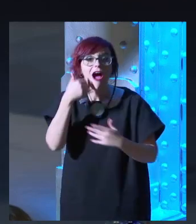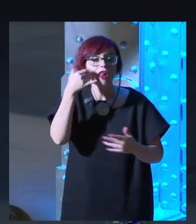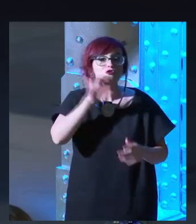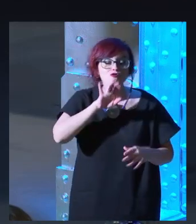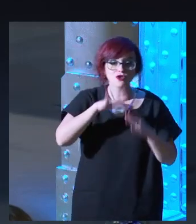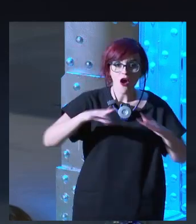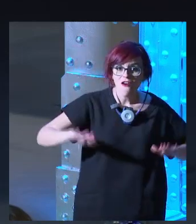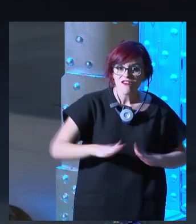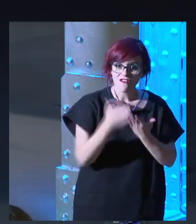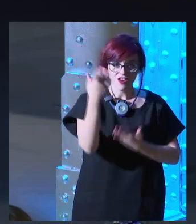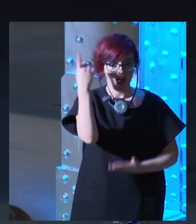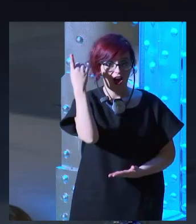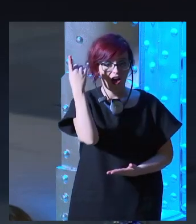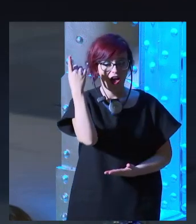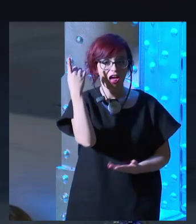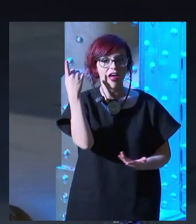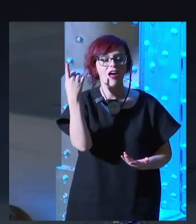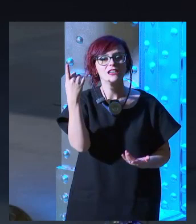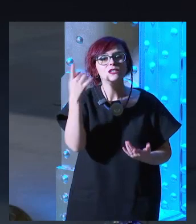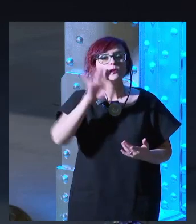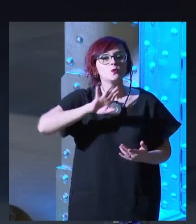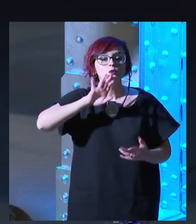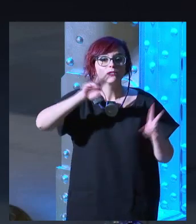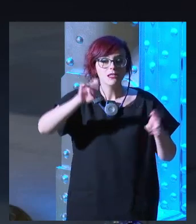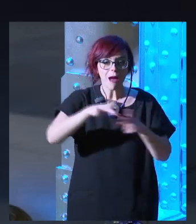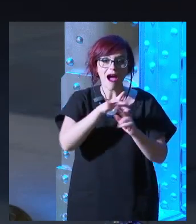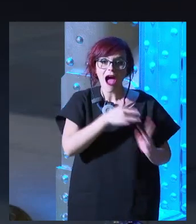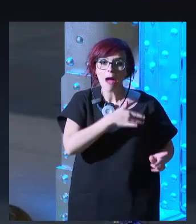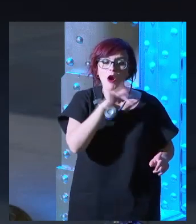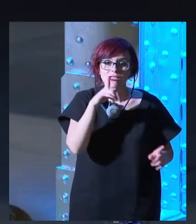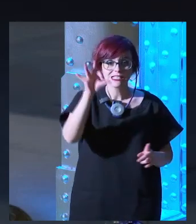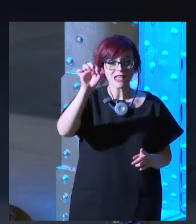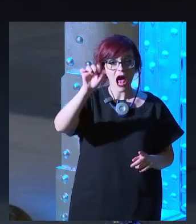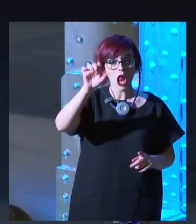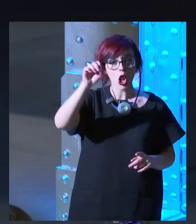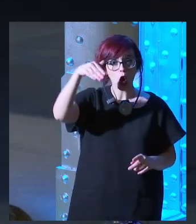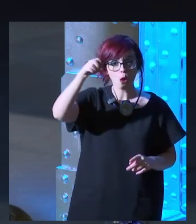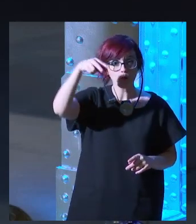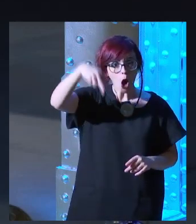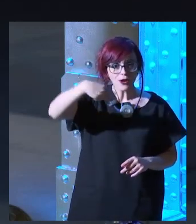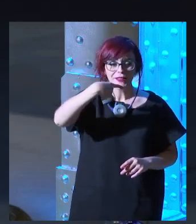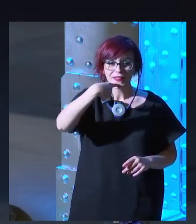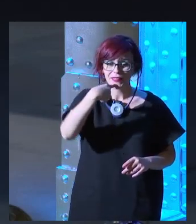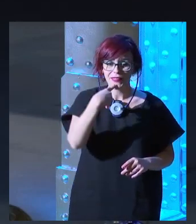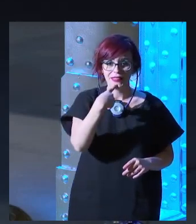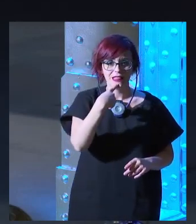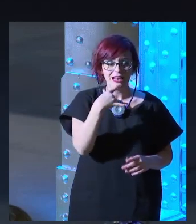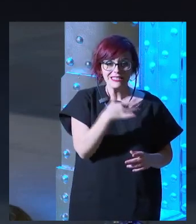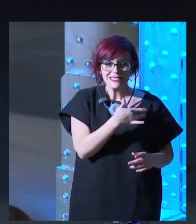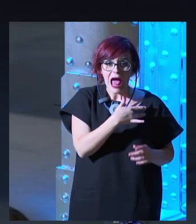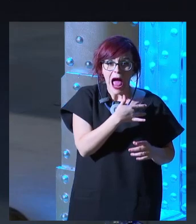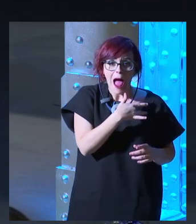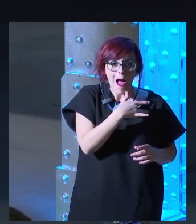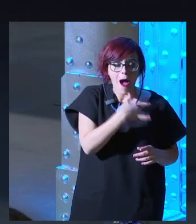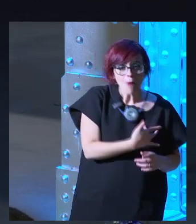which is that love, it's in Song of Solomon actually, love is as strong as death. And if you think about that, that's a very